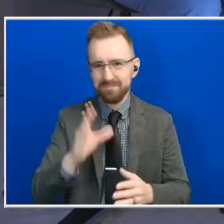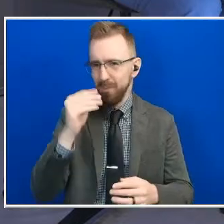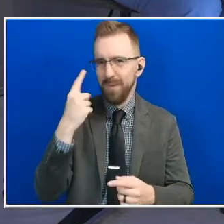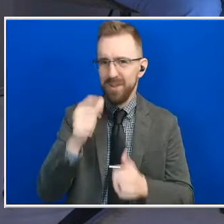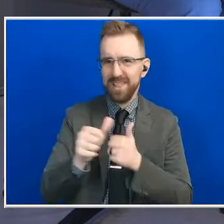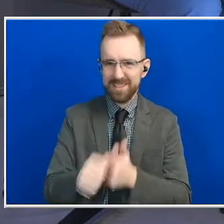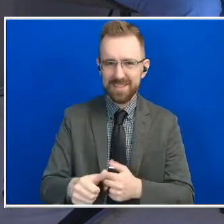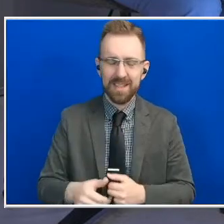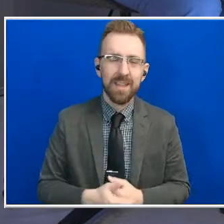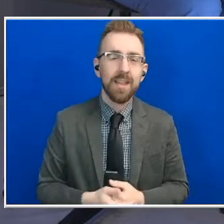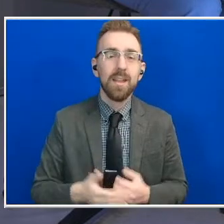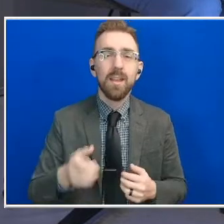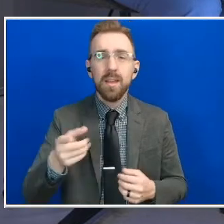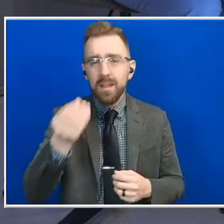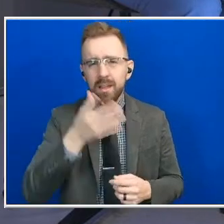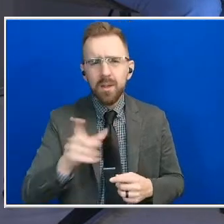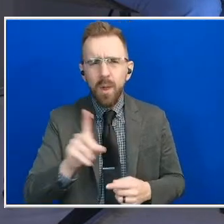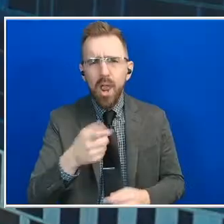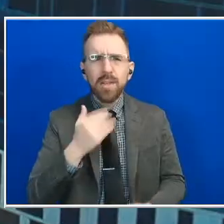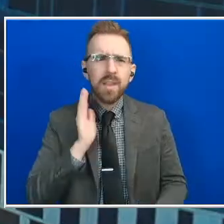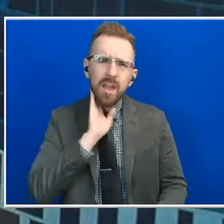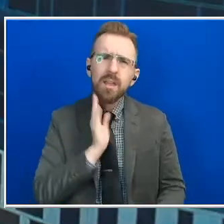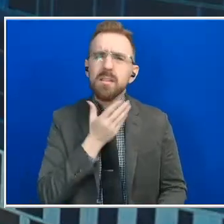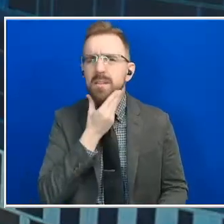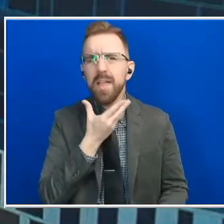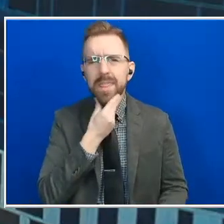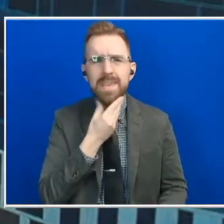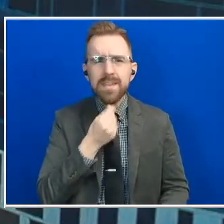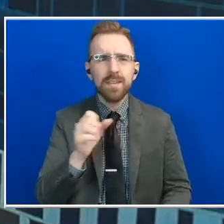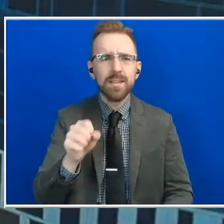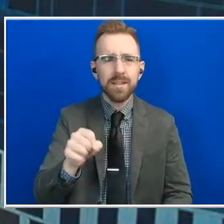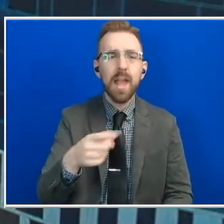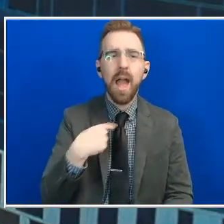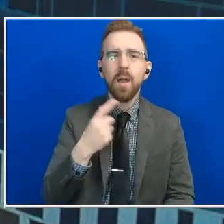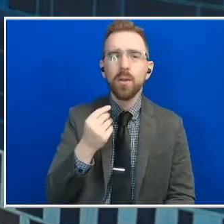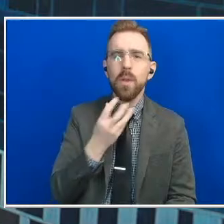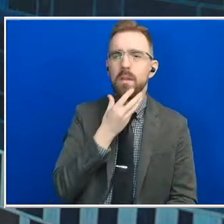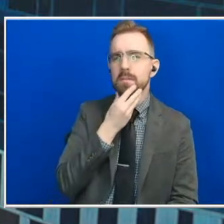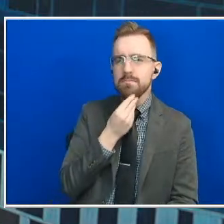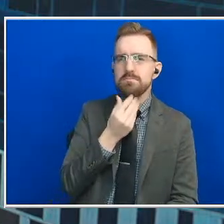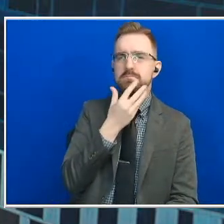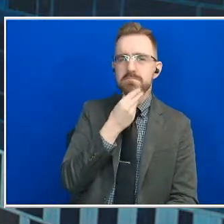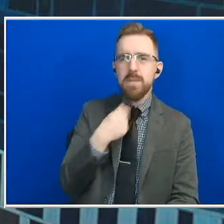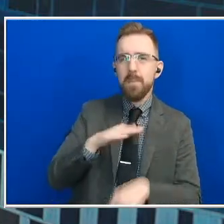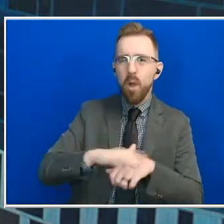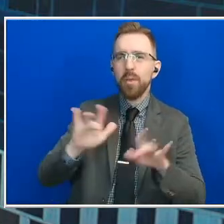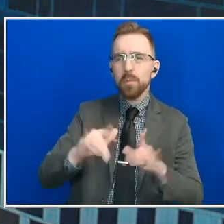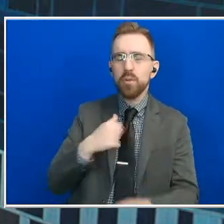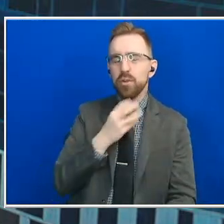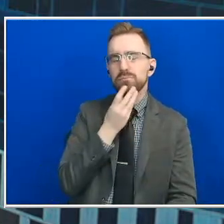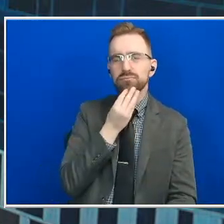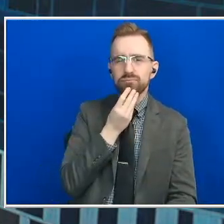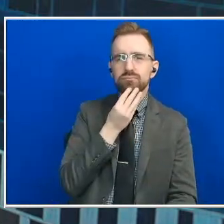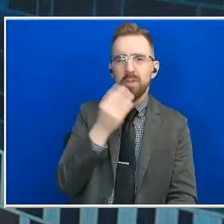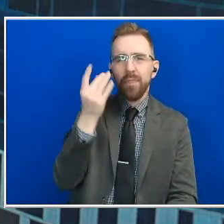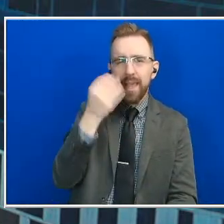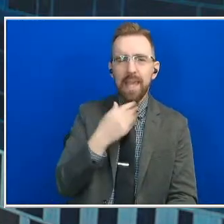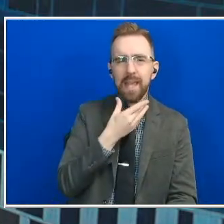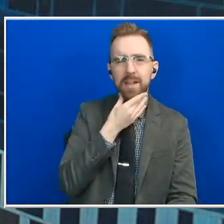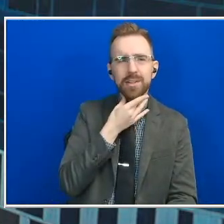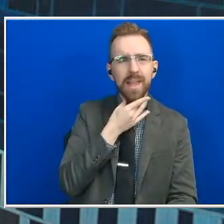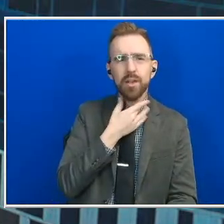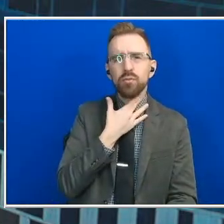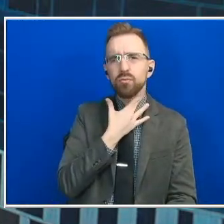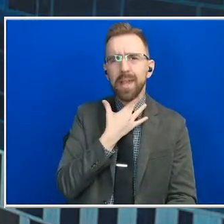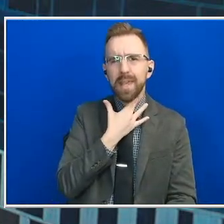us where you felt? You said you were doing your thinking, and just, we all I was doing feel around. I'm on the computer, like trying to think about something, and then it was just kind of like right in here, just a tiny